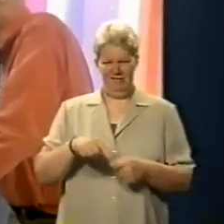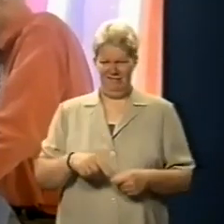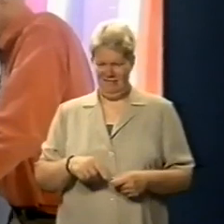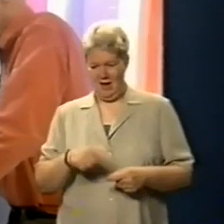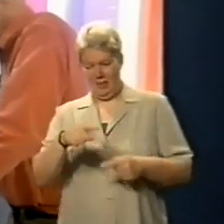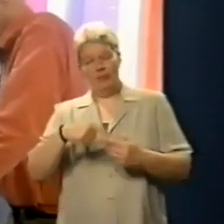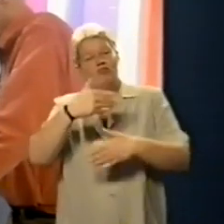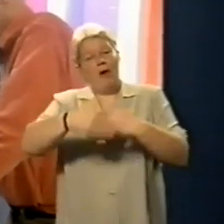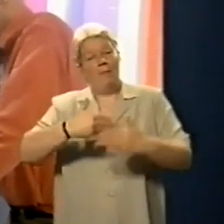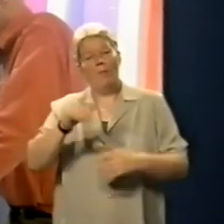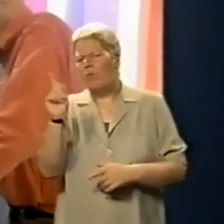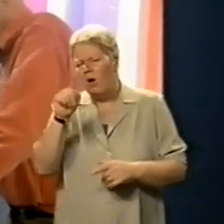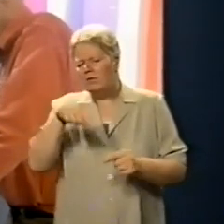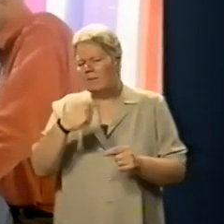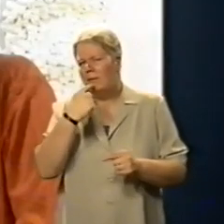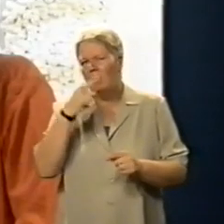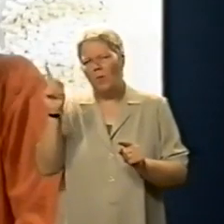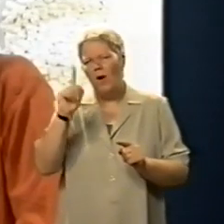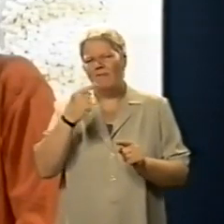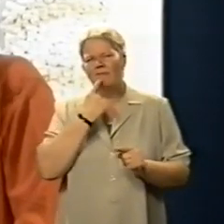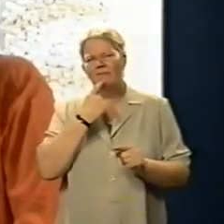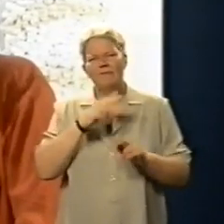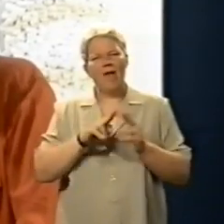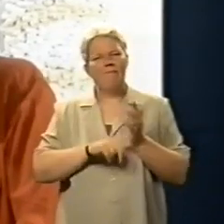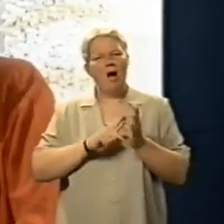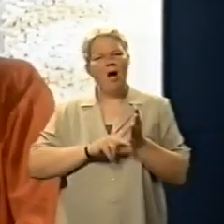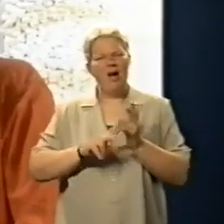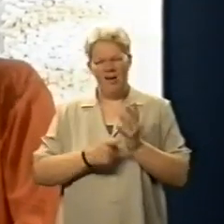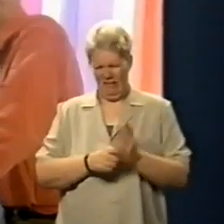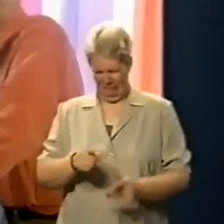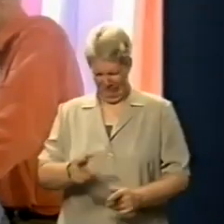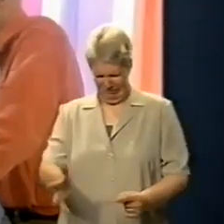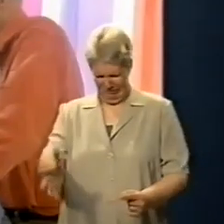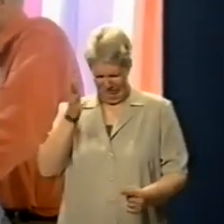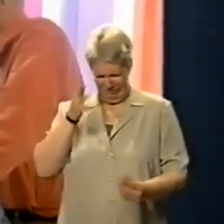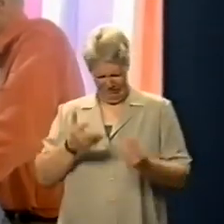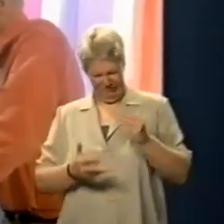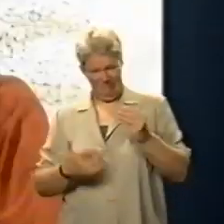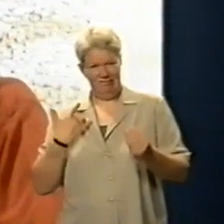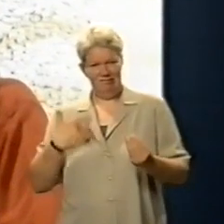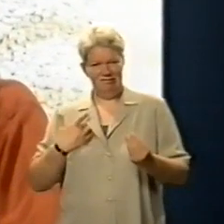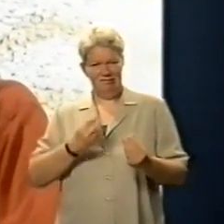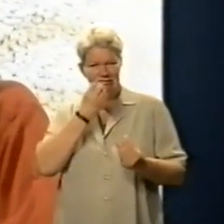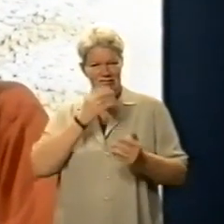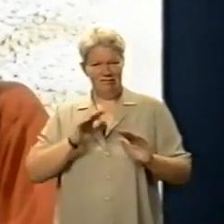Wrapped in what flavour? I think I've ever seen anything so unappetising in my life. Just eat it.